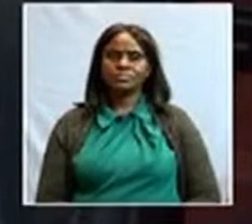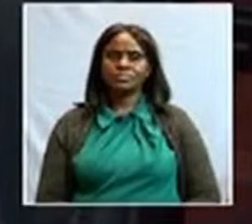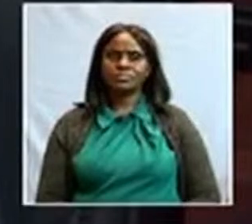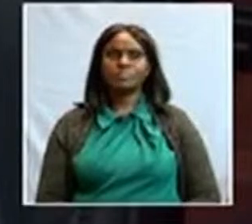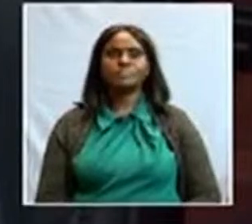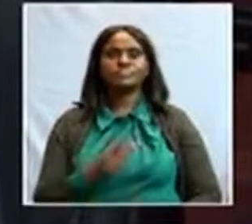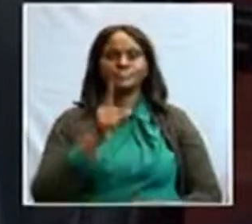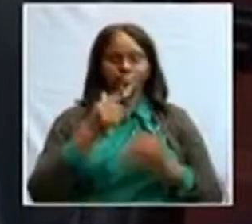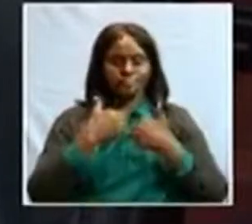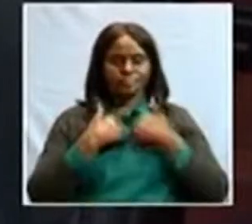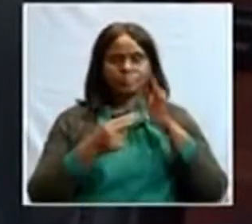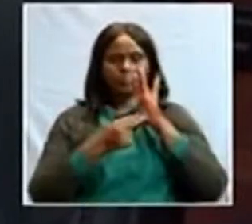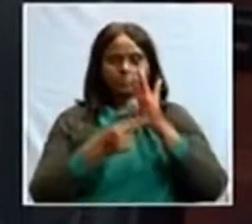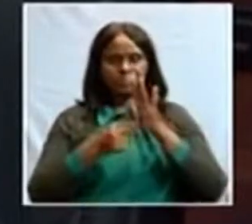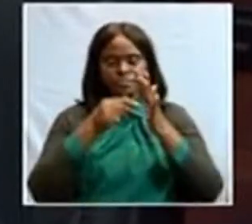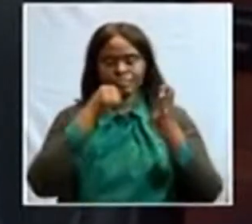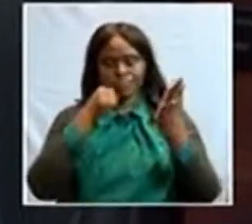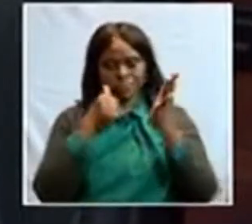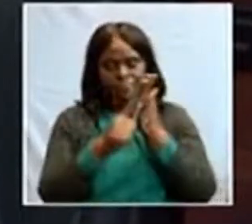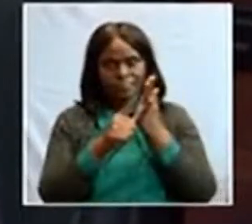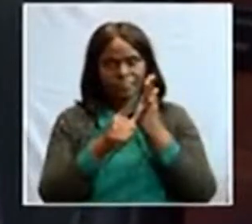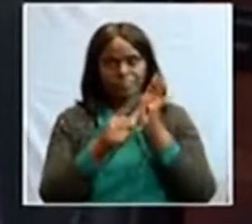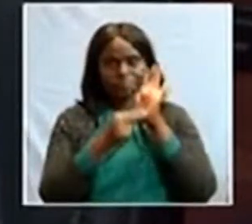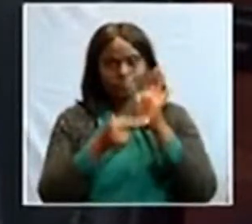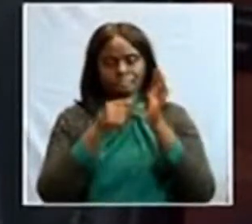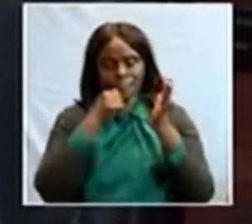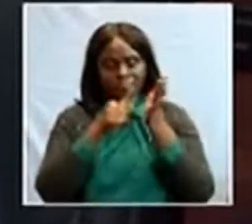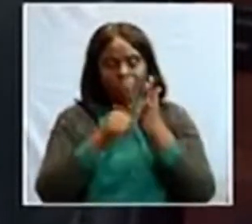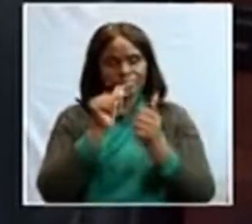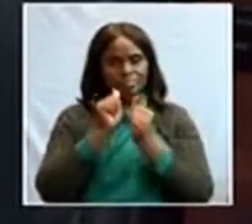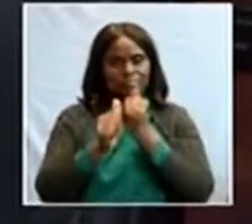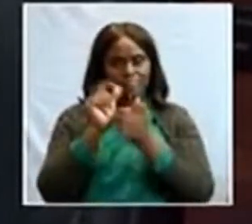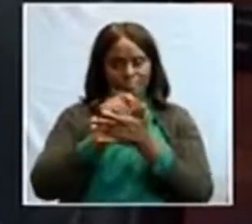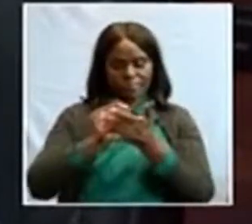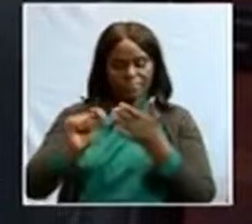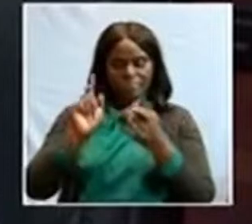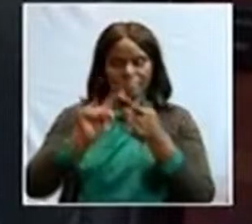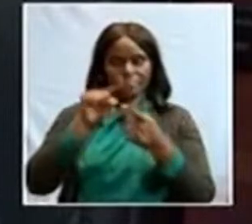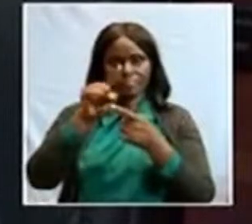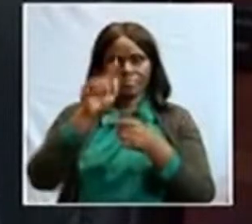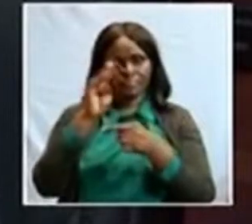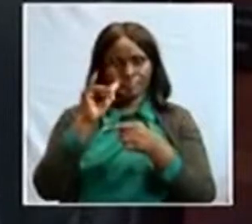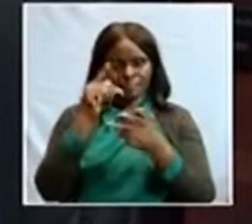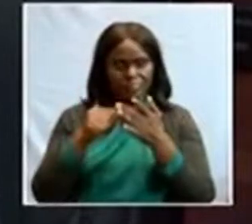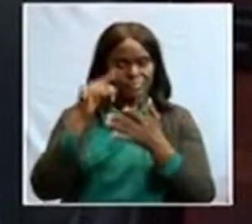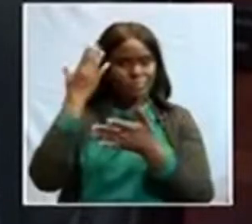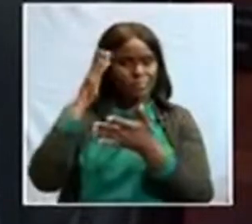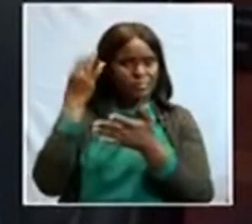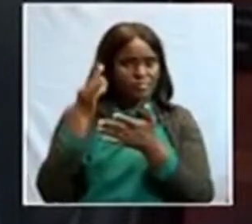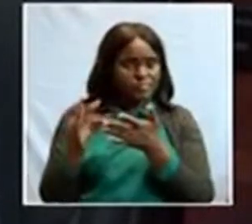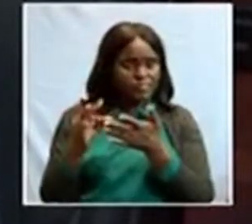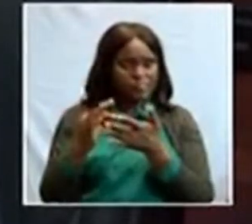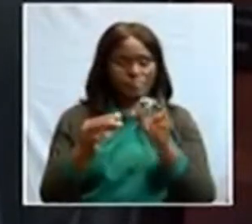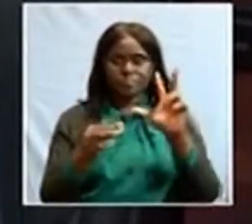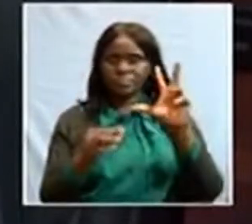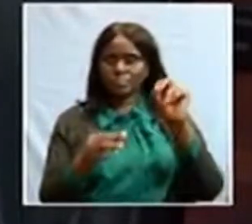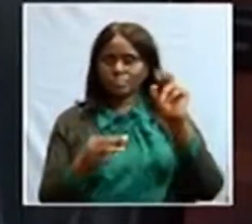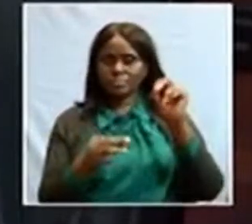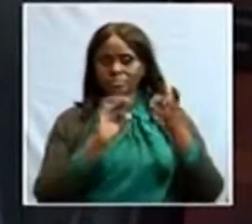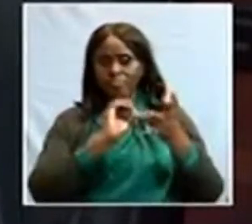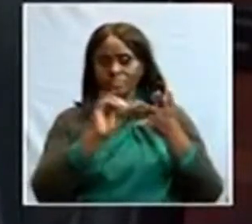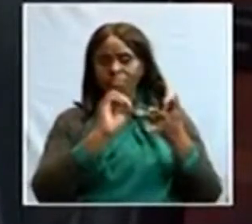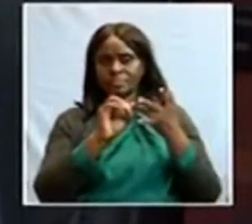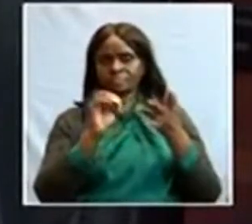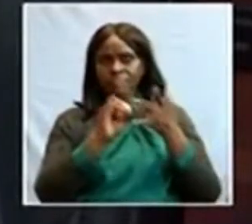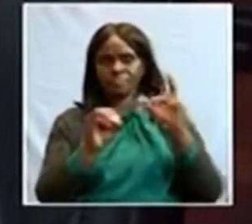You have shown us the letter which was written to you by the permanent secretary on 30th October